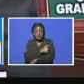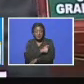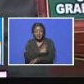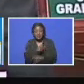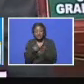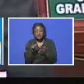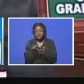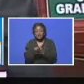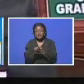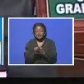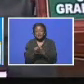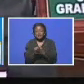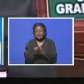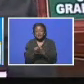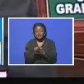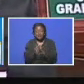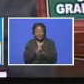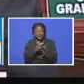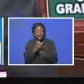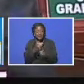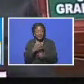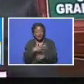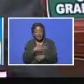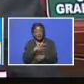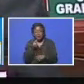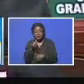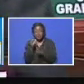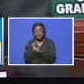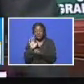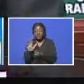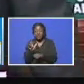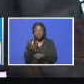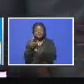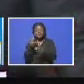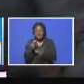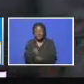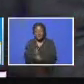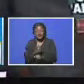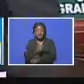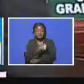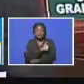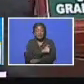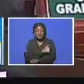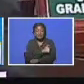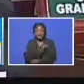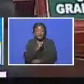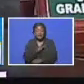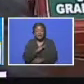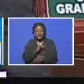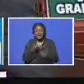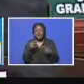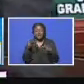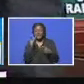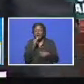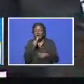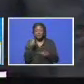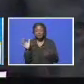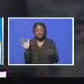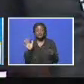mine, you get yours, get vaccinated. Mr. Speaker, I am